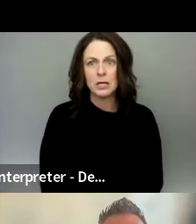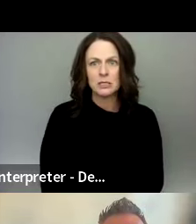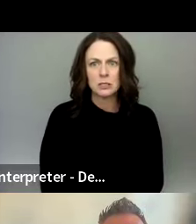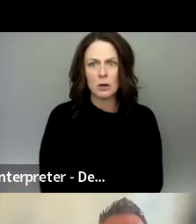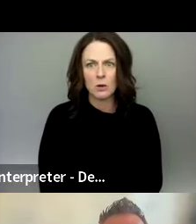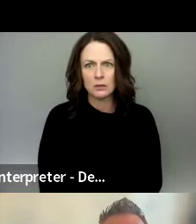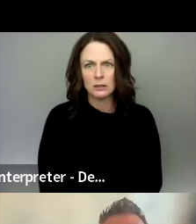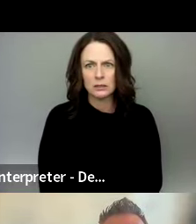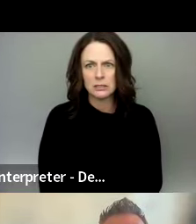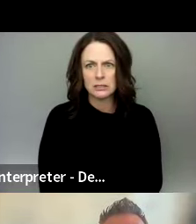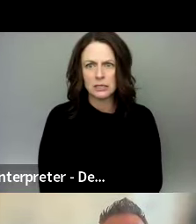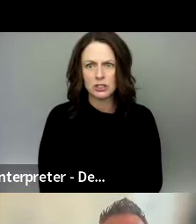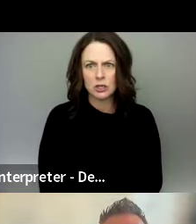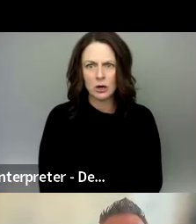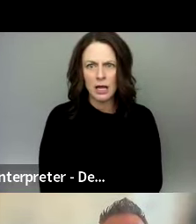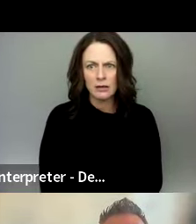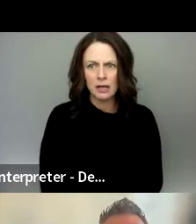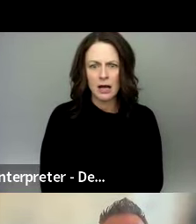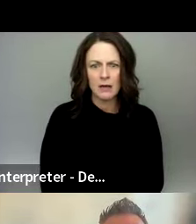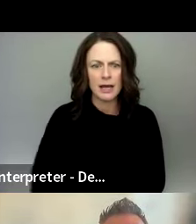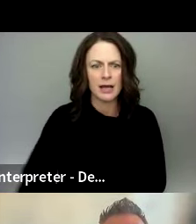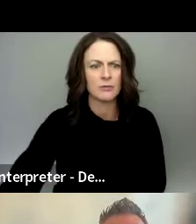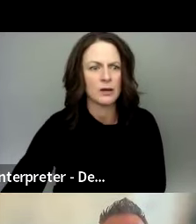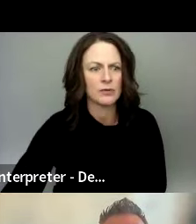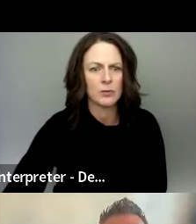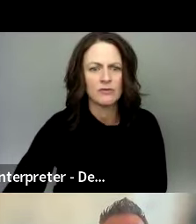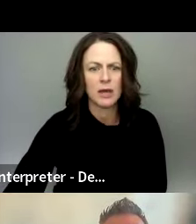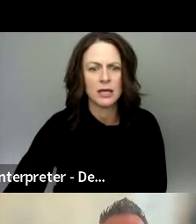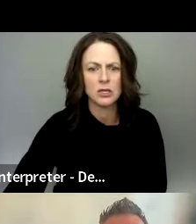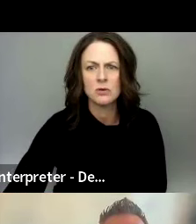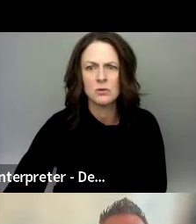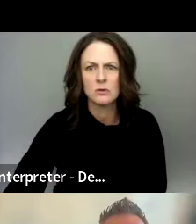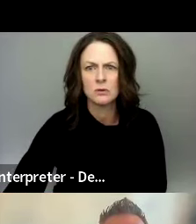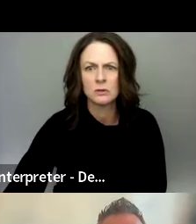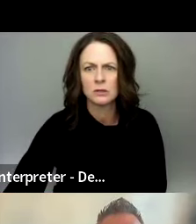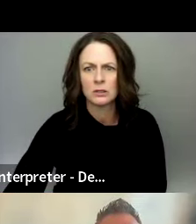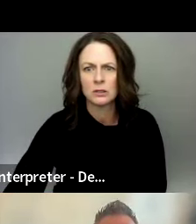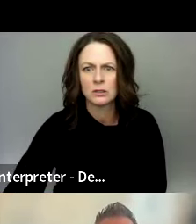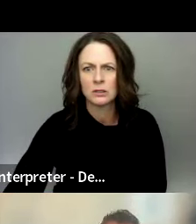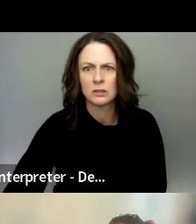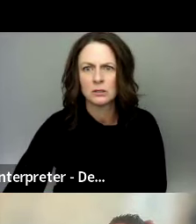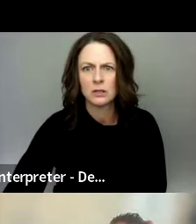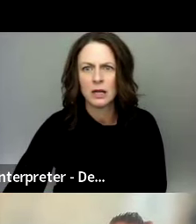up. So let's see, Sharla, I don't think we've met you.